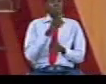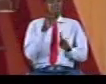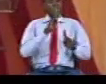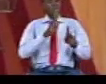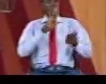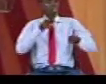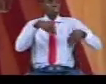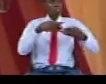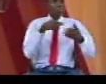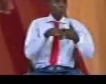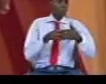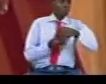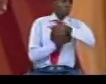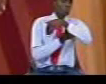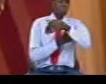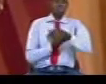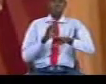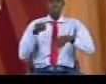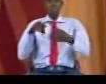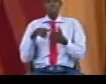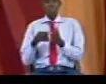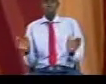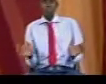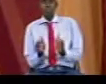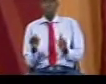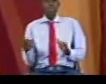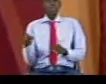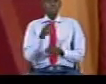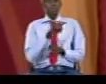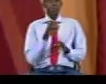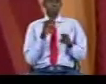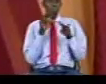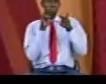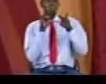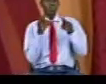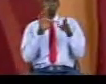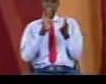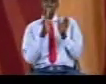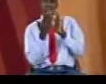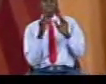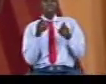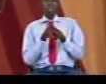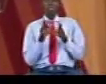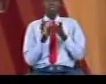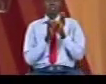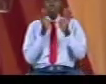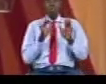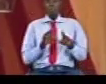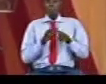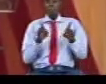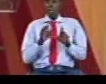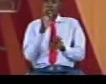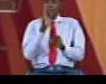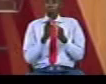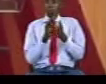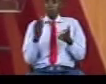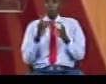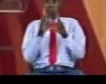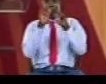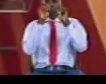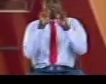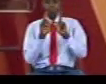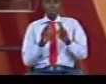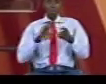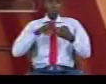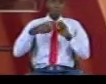support and giving this encouragement and all that, they look like Christians. But now let some trial come, let some challenge come,